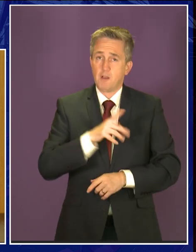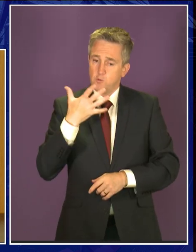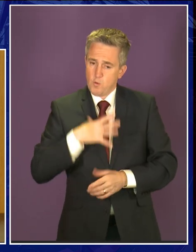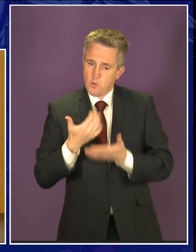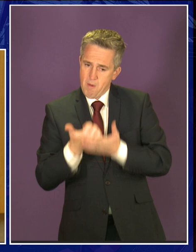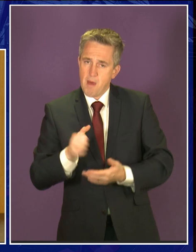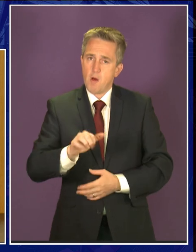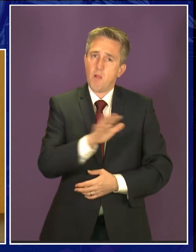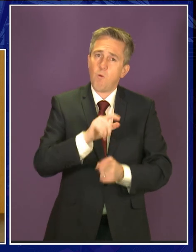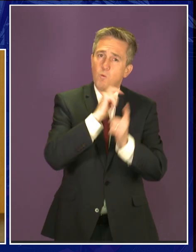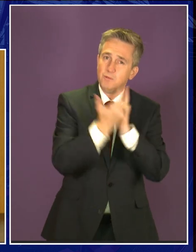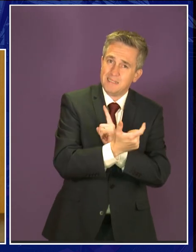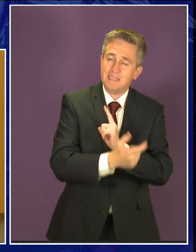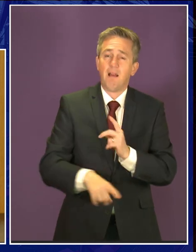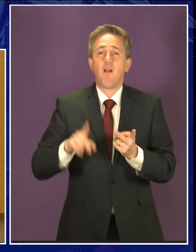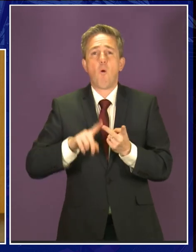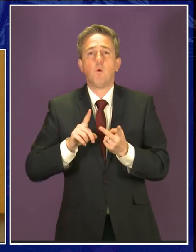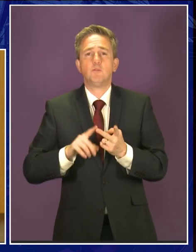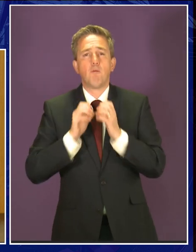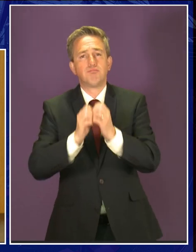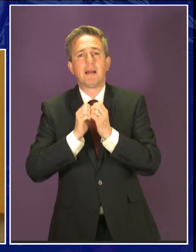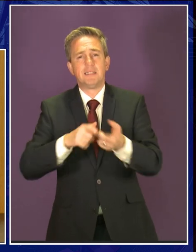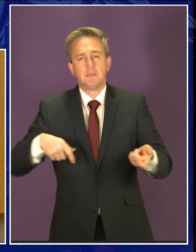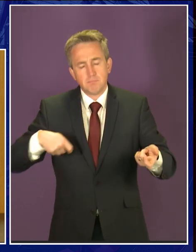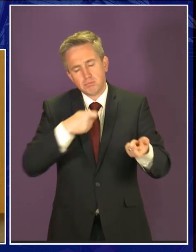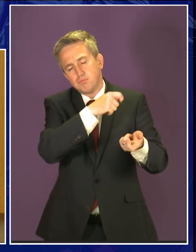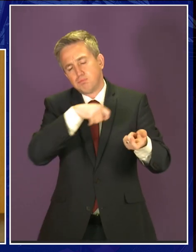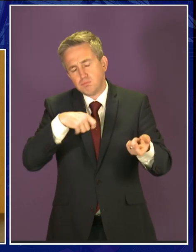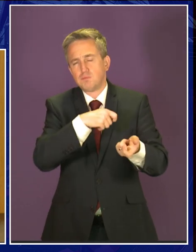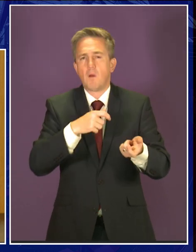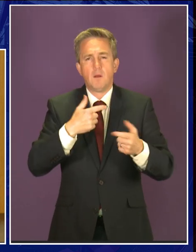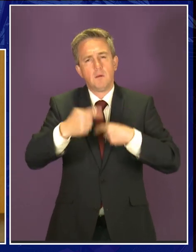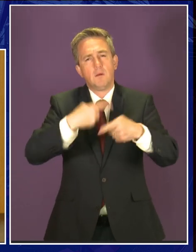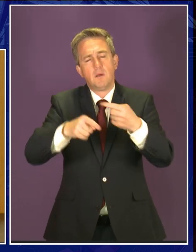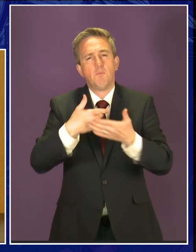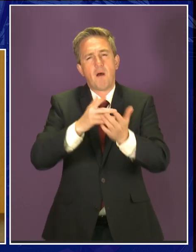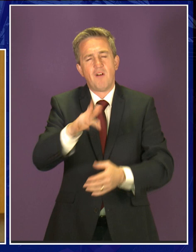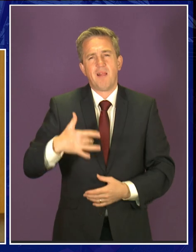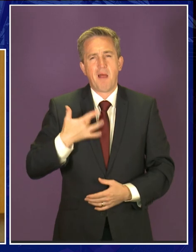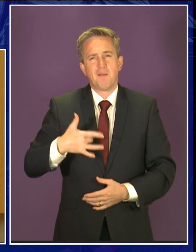but also plans to continue playing the violin to maintain art and music as part of her life.